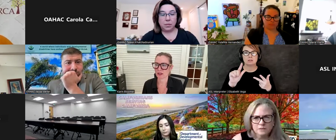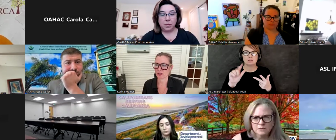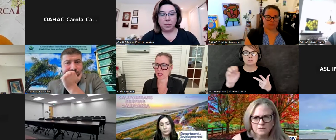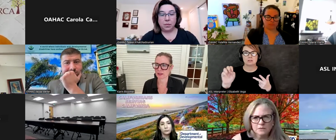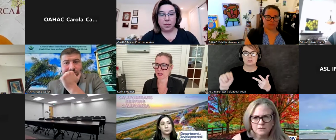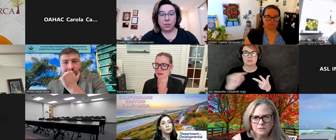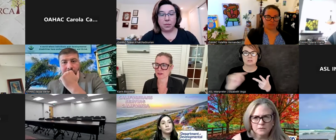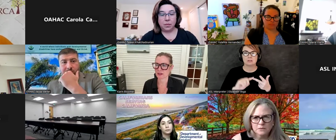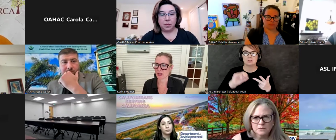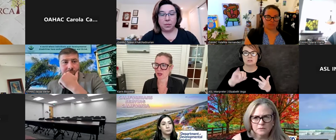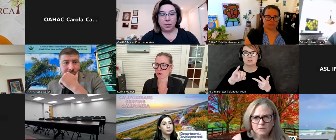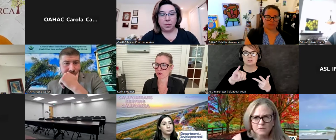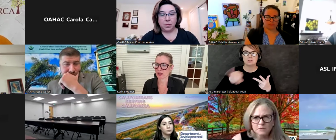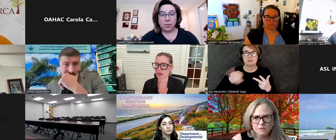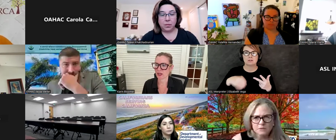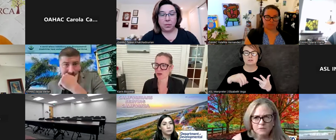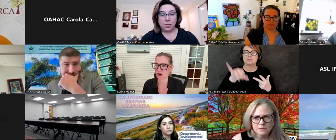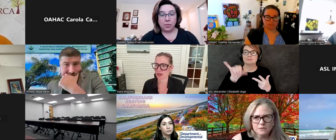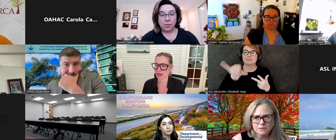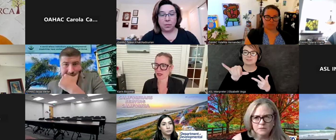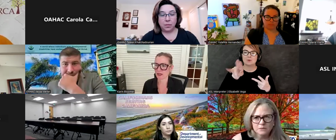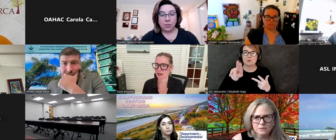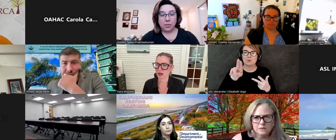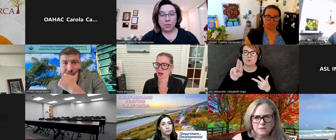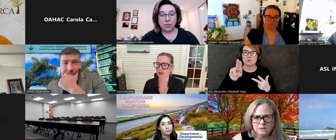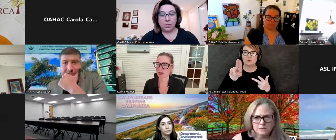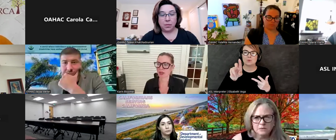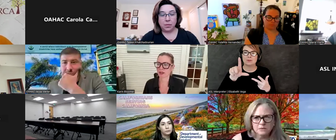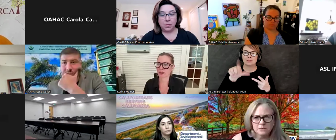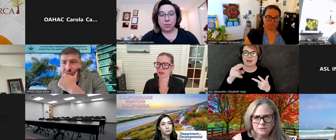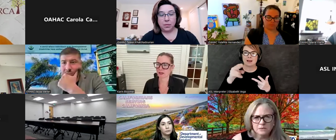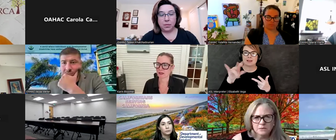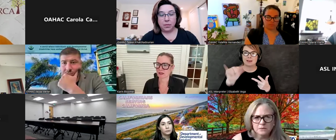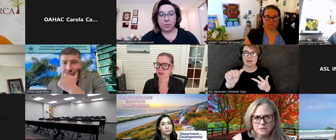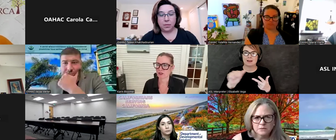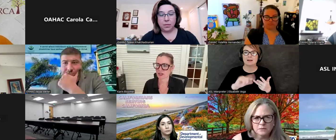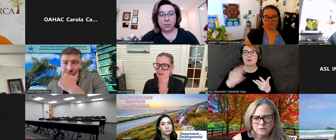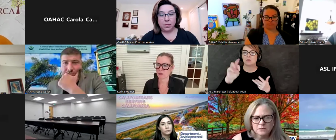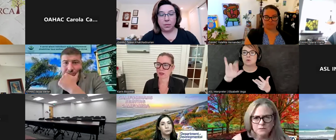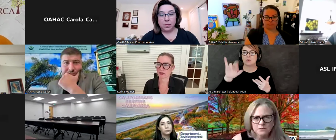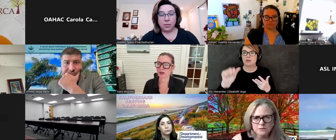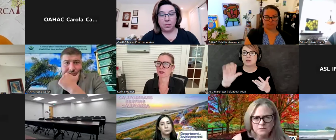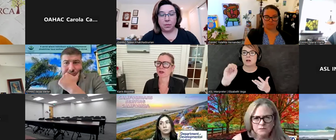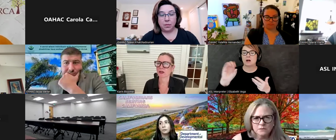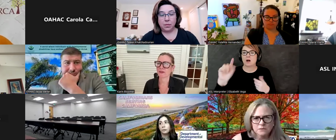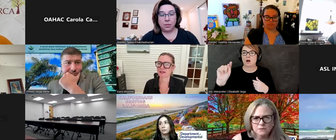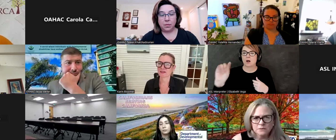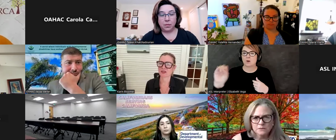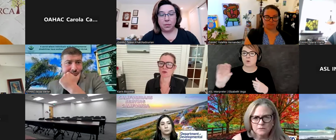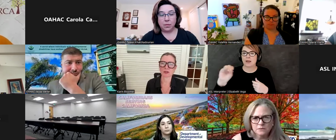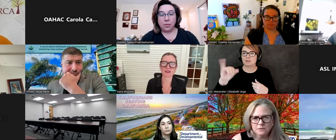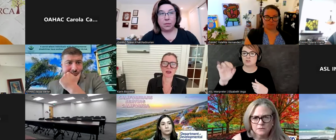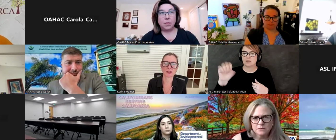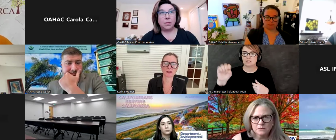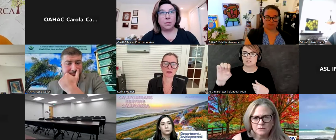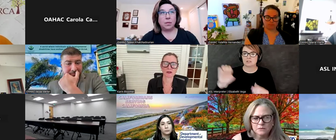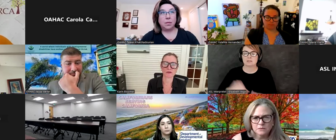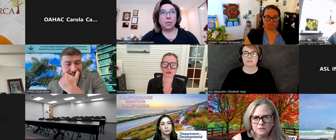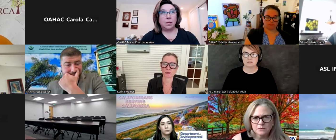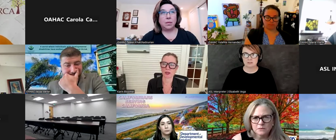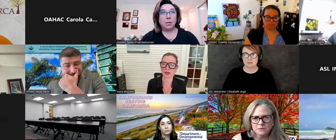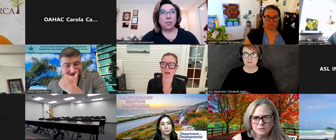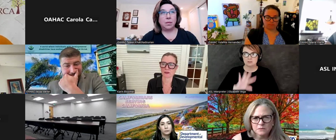Julala Hernandez, Maria Iriarty, Otto Lana, Jesse Weller. And that is this total of